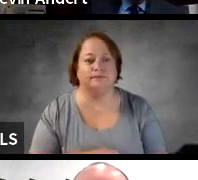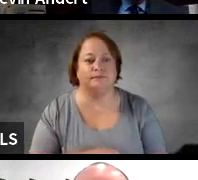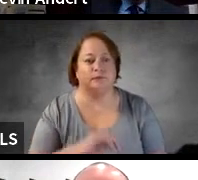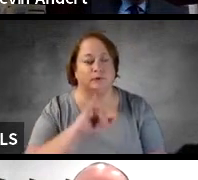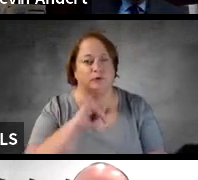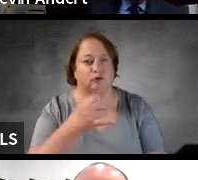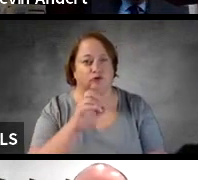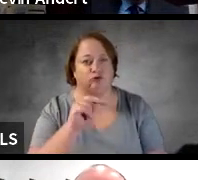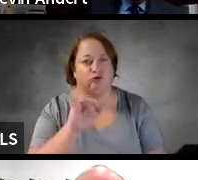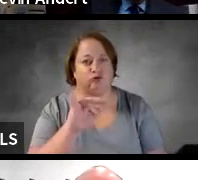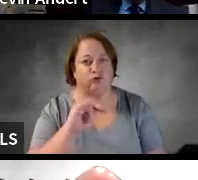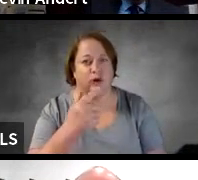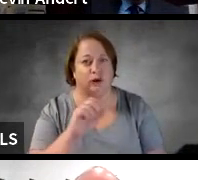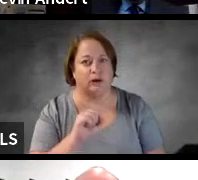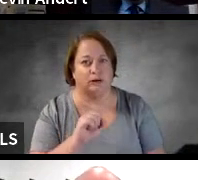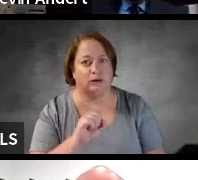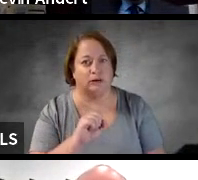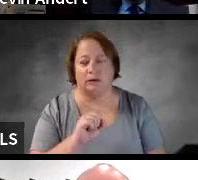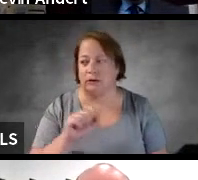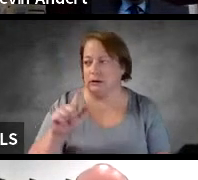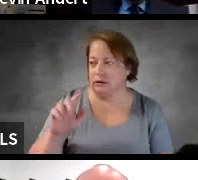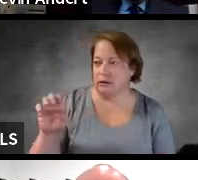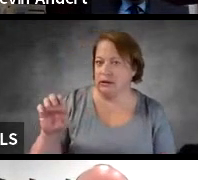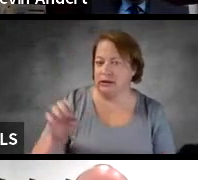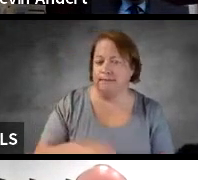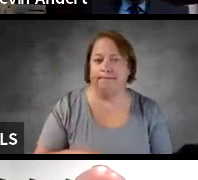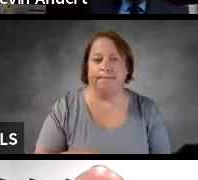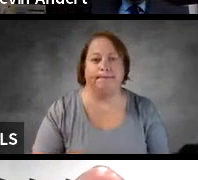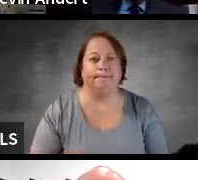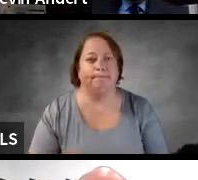Jennings? Keisha Lee.